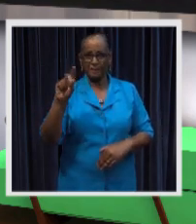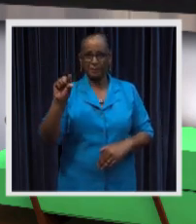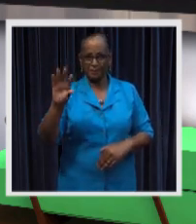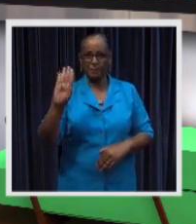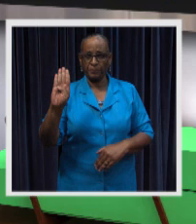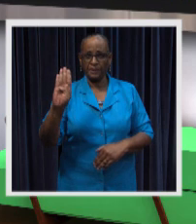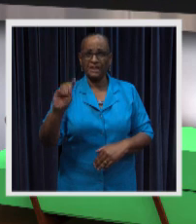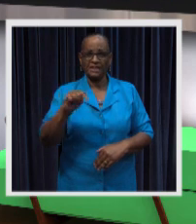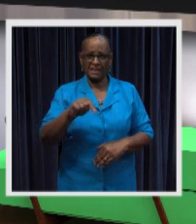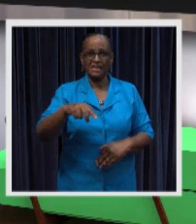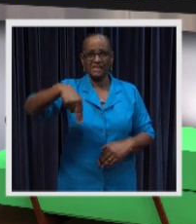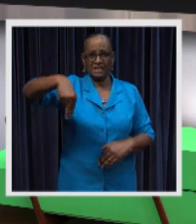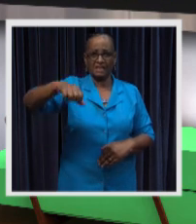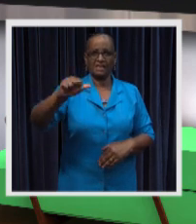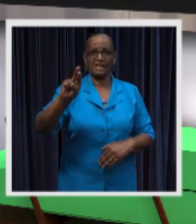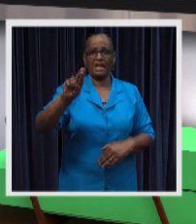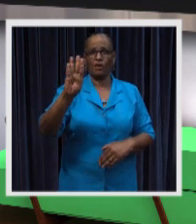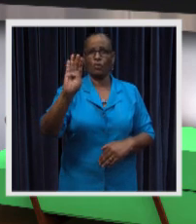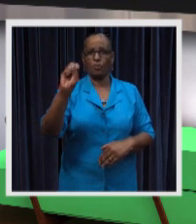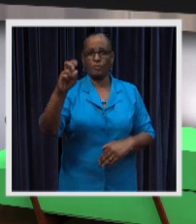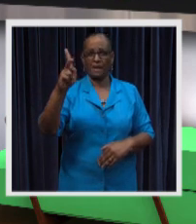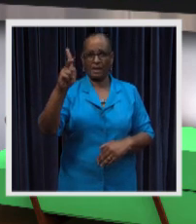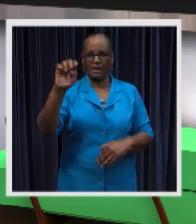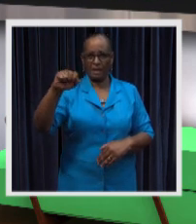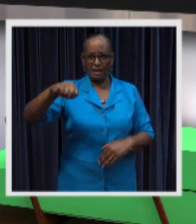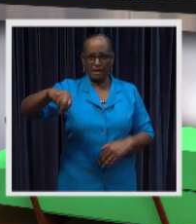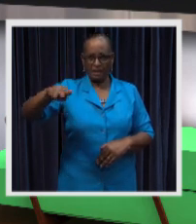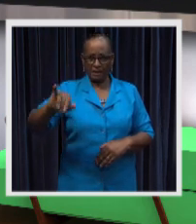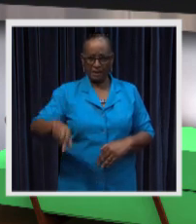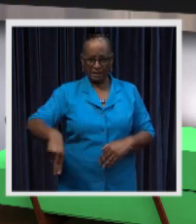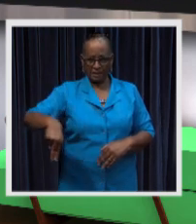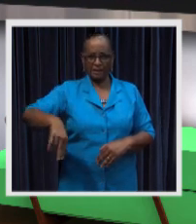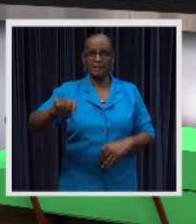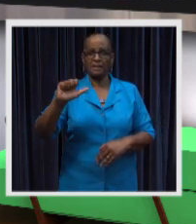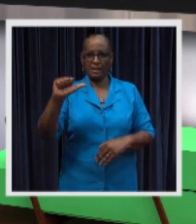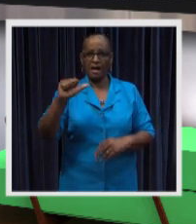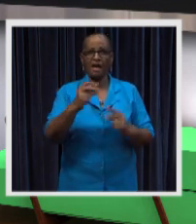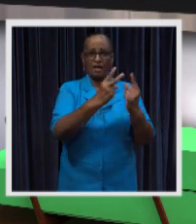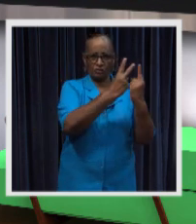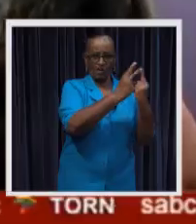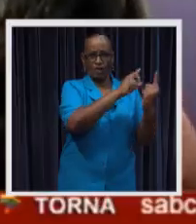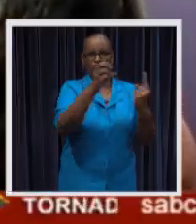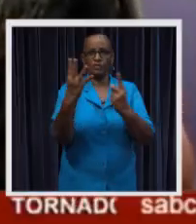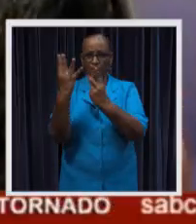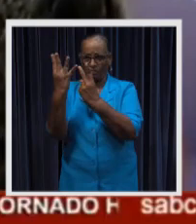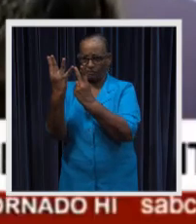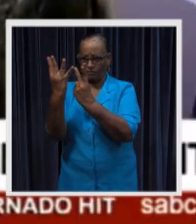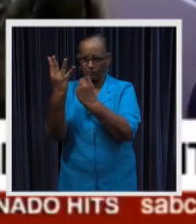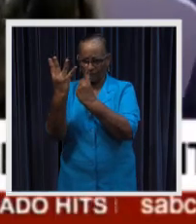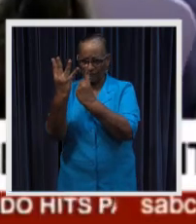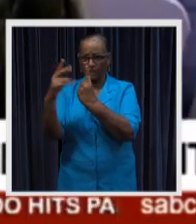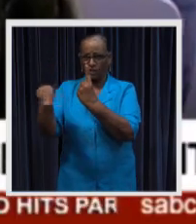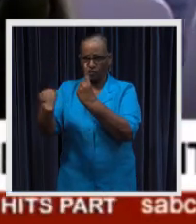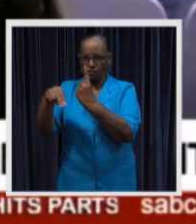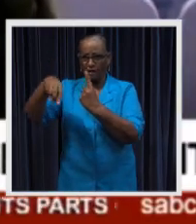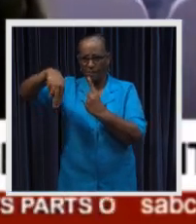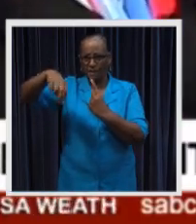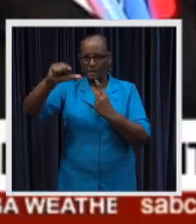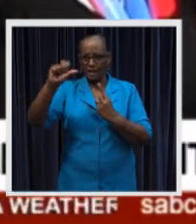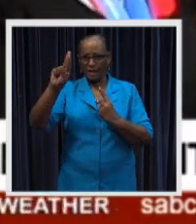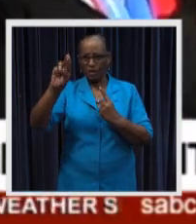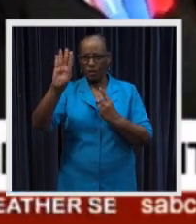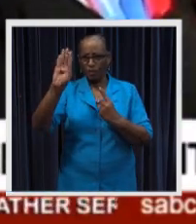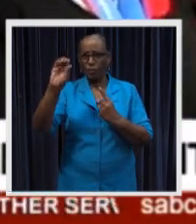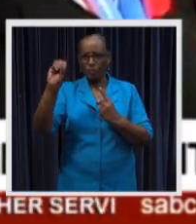in Nairobi, Kenya from November 12 to 14. Family planning was discussed during the Nairobi